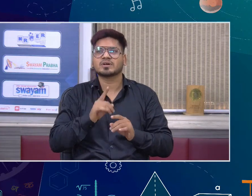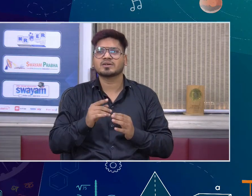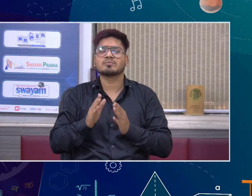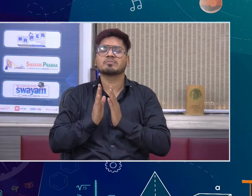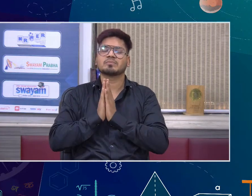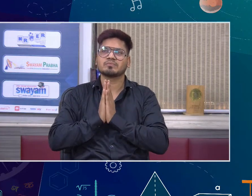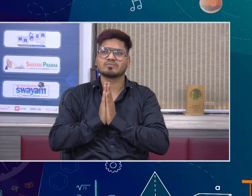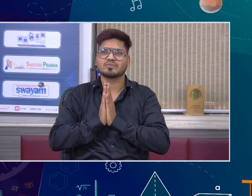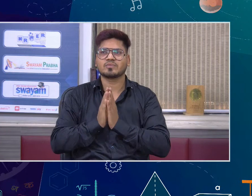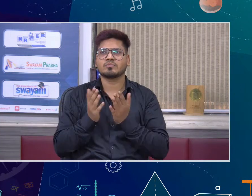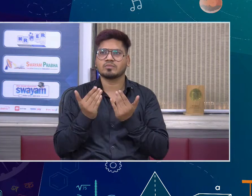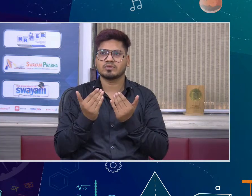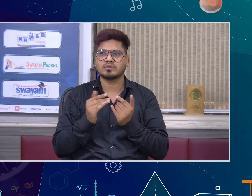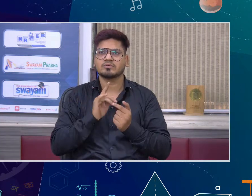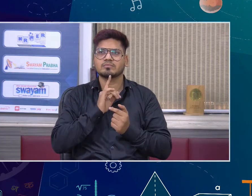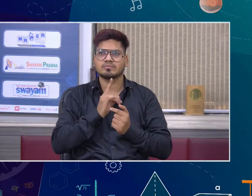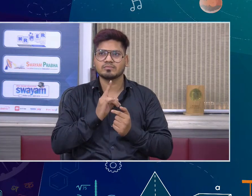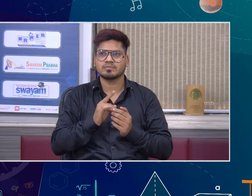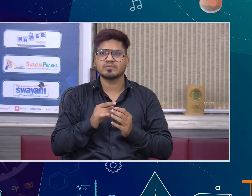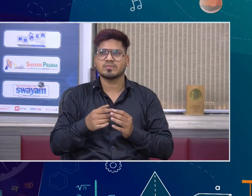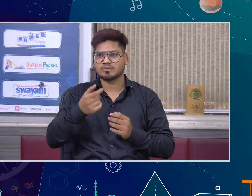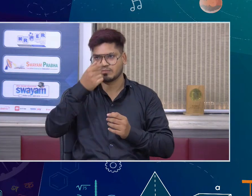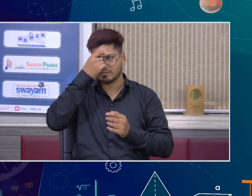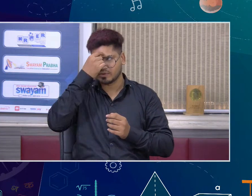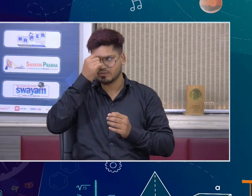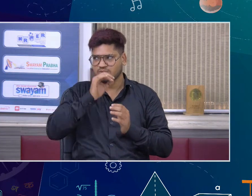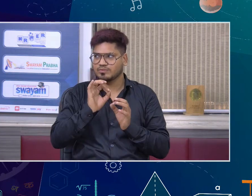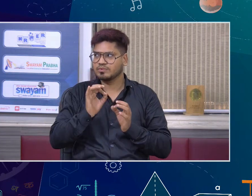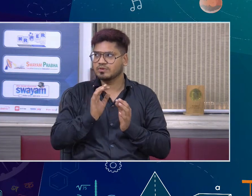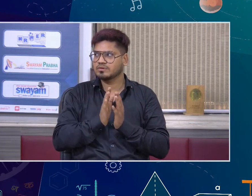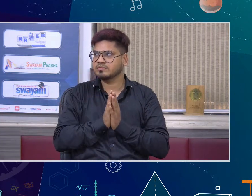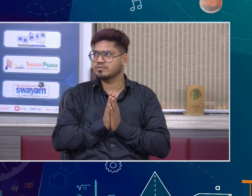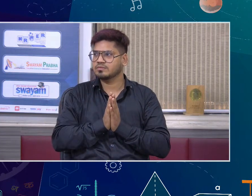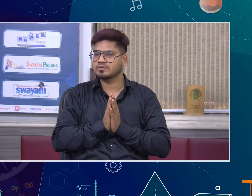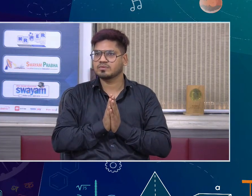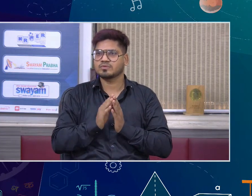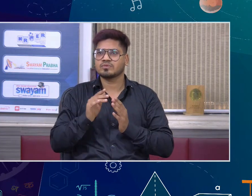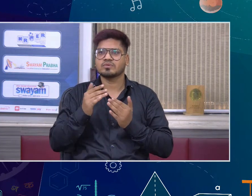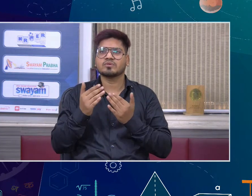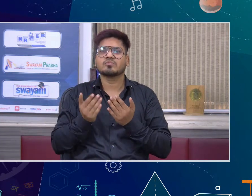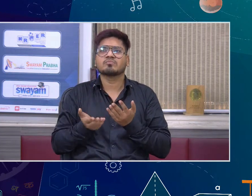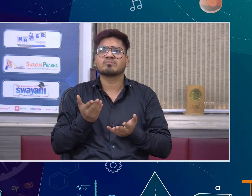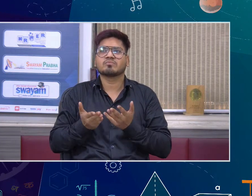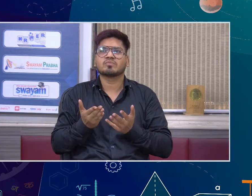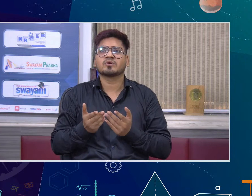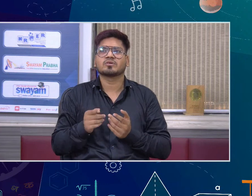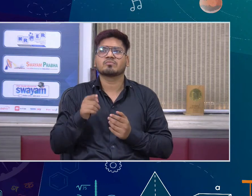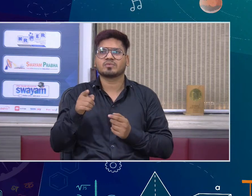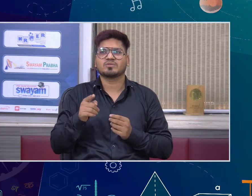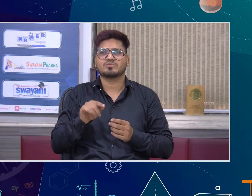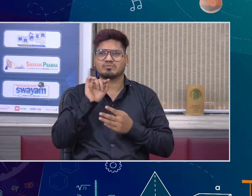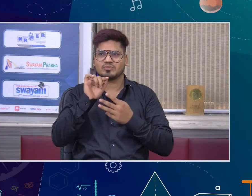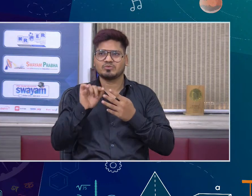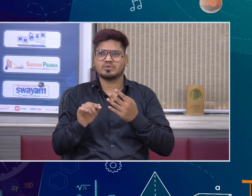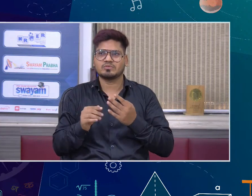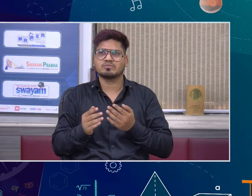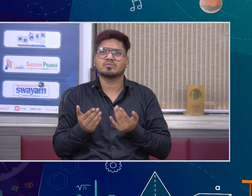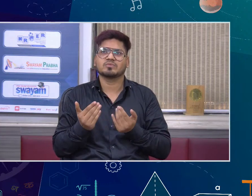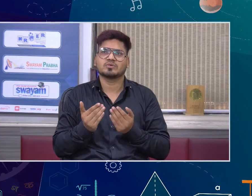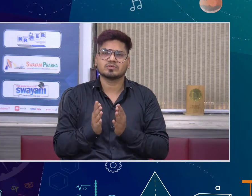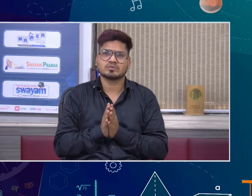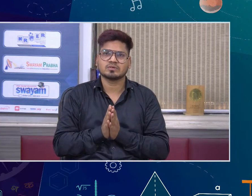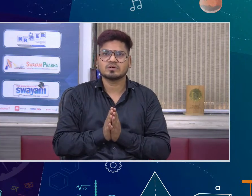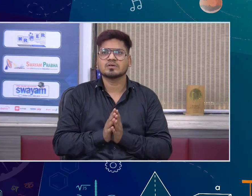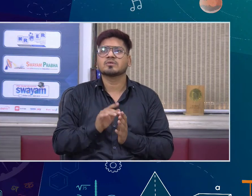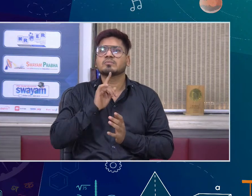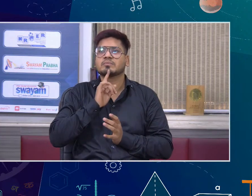God. We're crossing all the limits. The person crosses all the limitations, and he's want something. He's curious